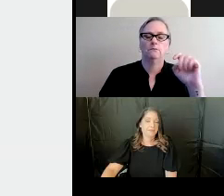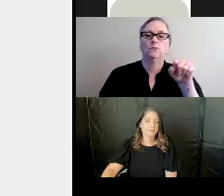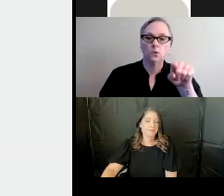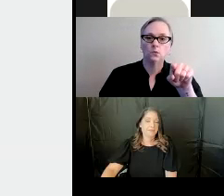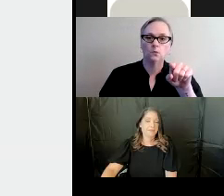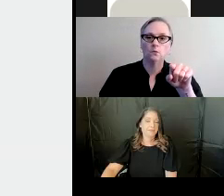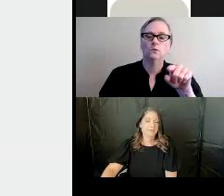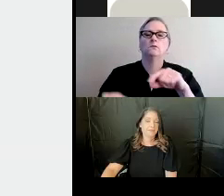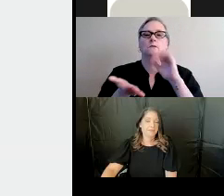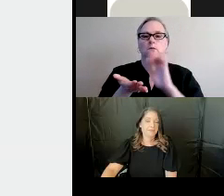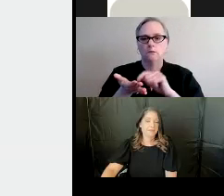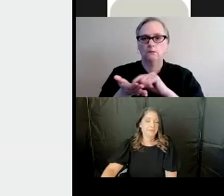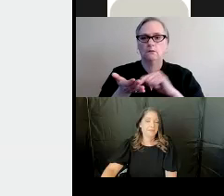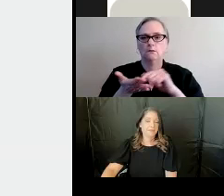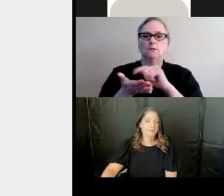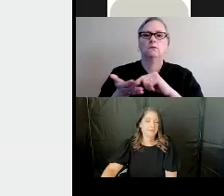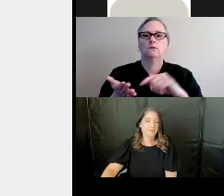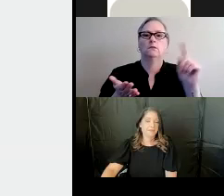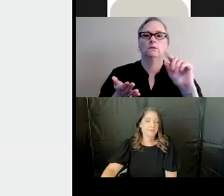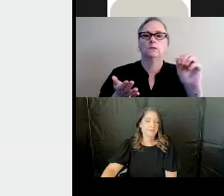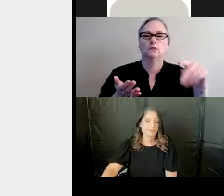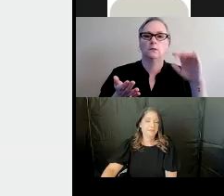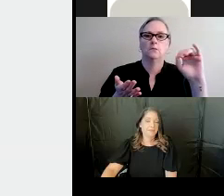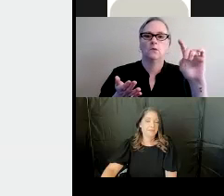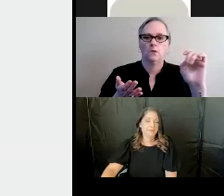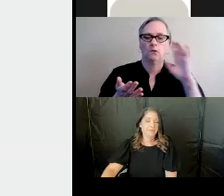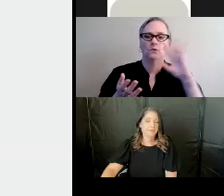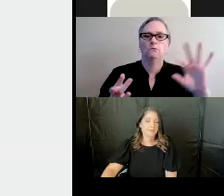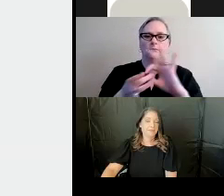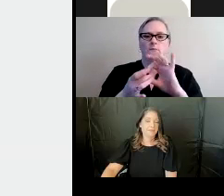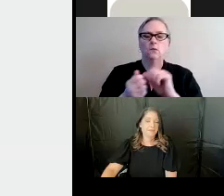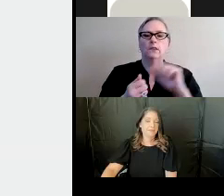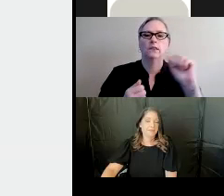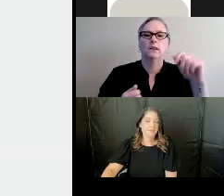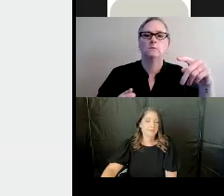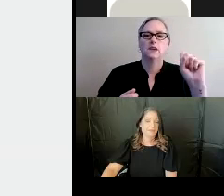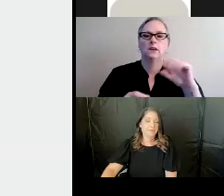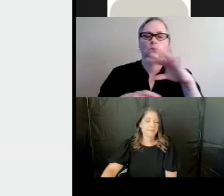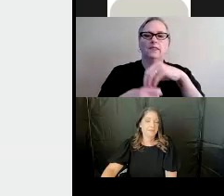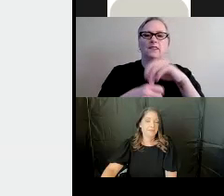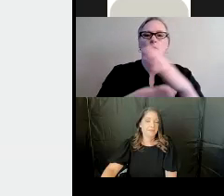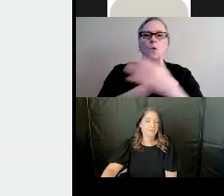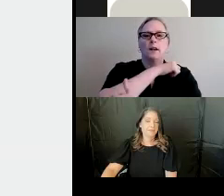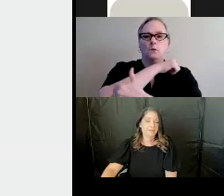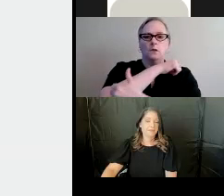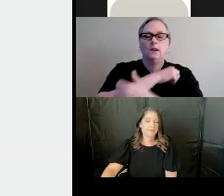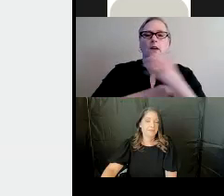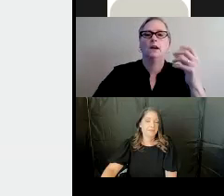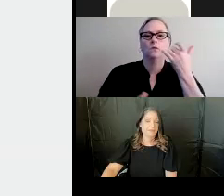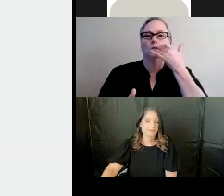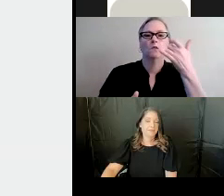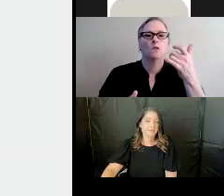your 5-digit zip code to be connected to the APS in your county, and you can call 7 days a